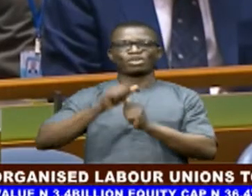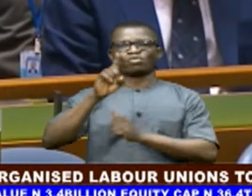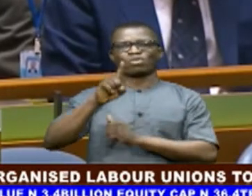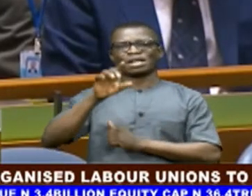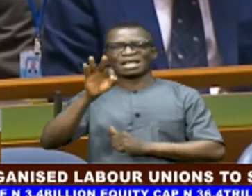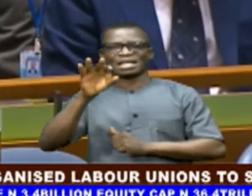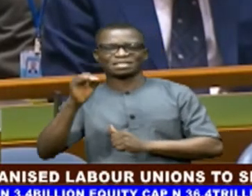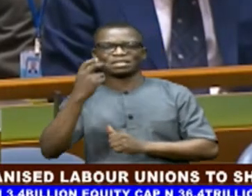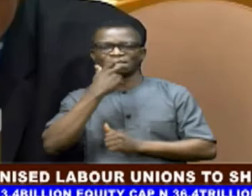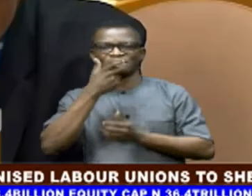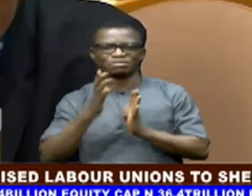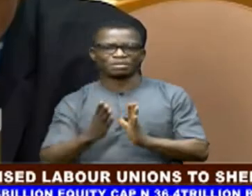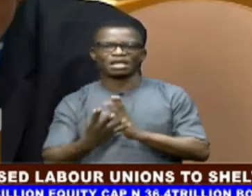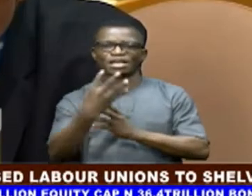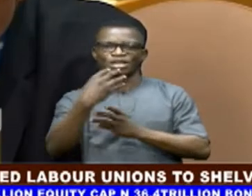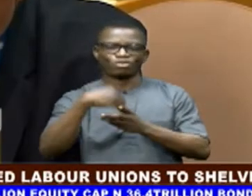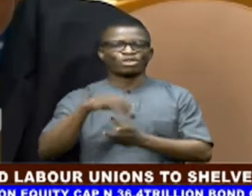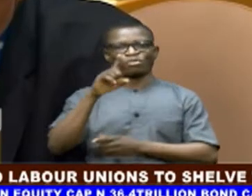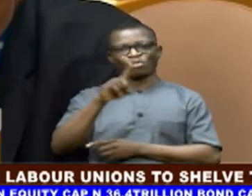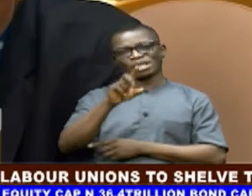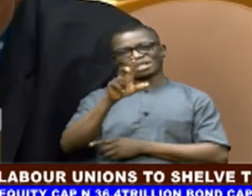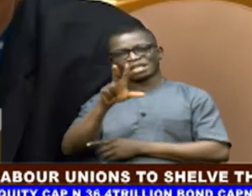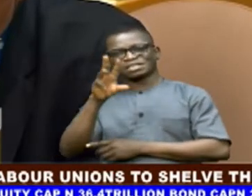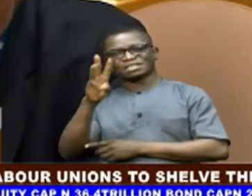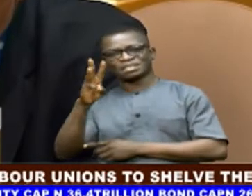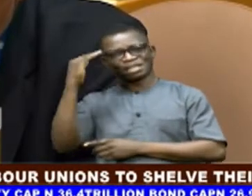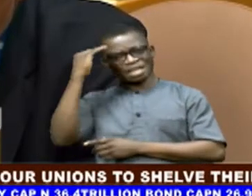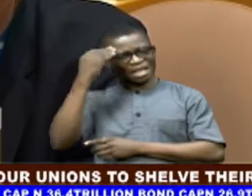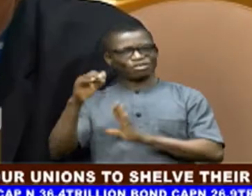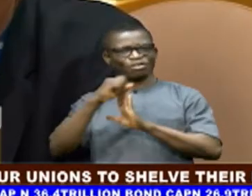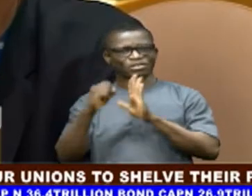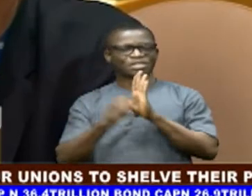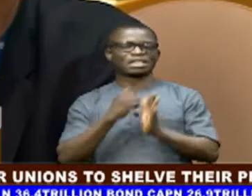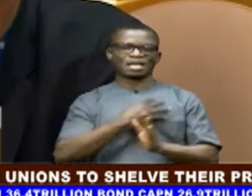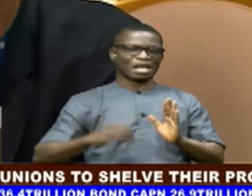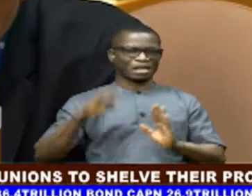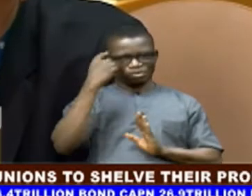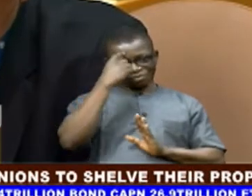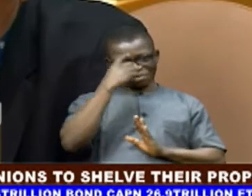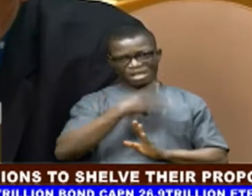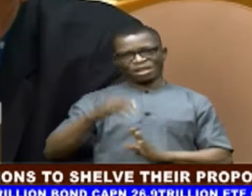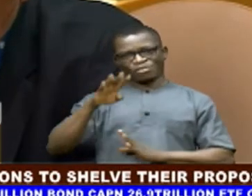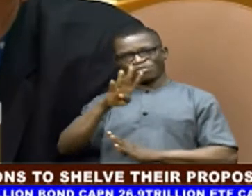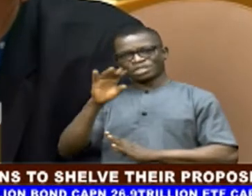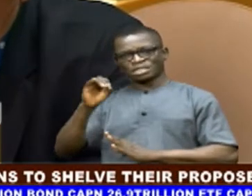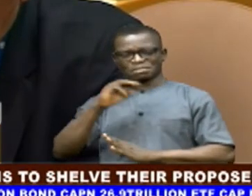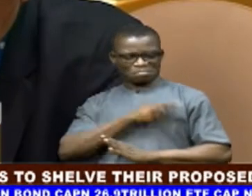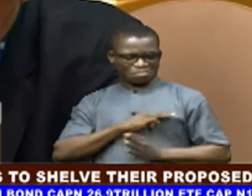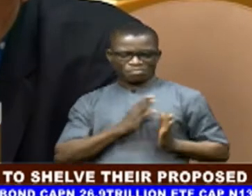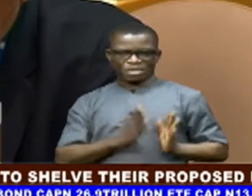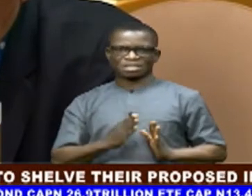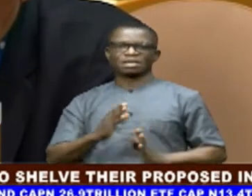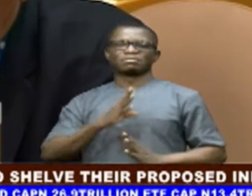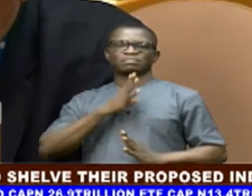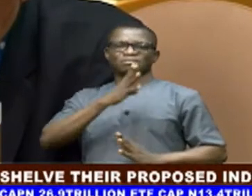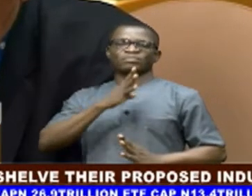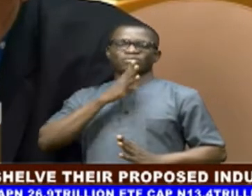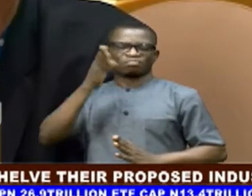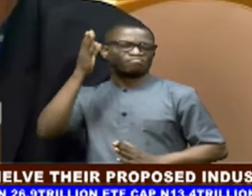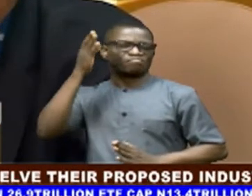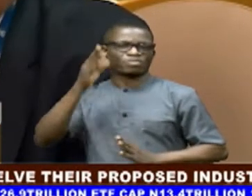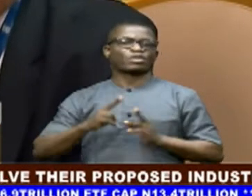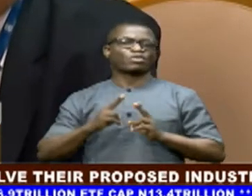speakers, including 136 heads of state and government and 40 ministers, having addressed the UN General